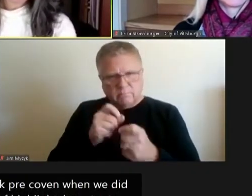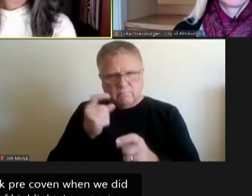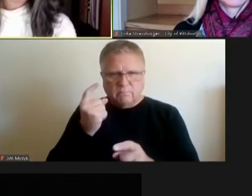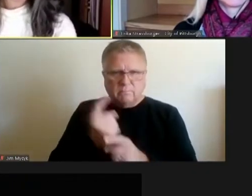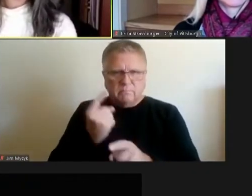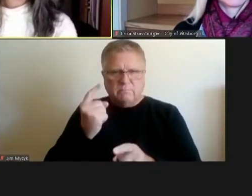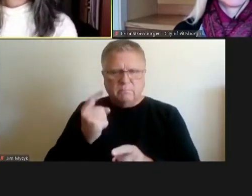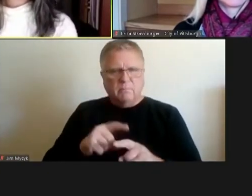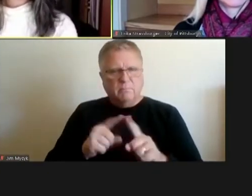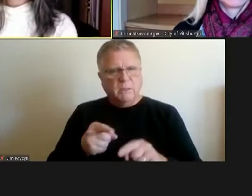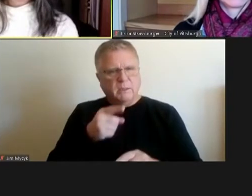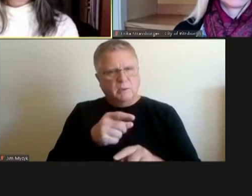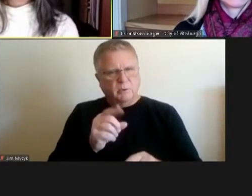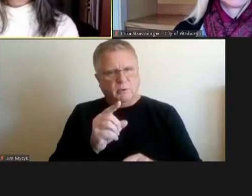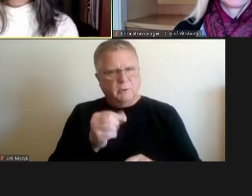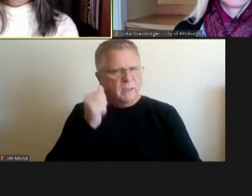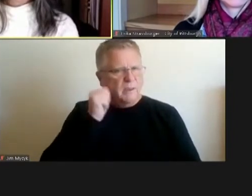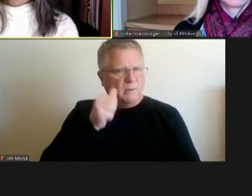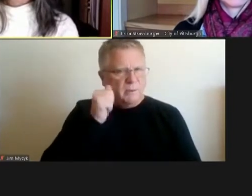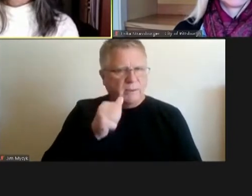really tried to